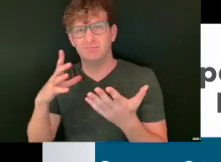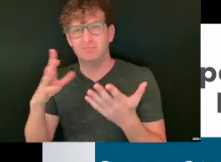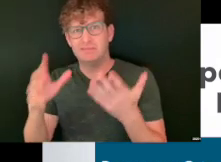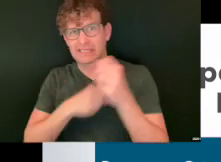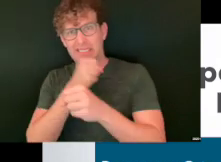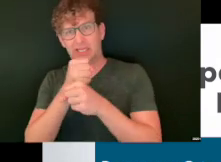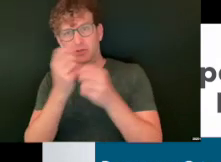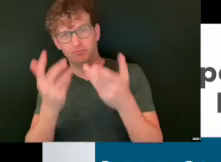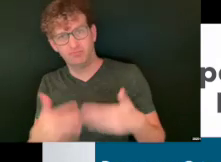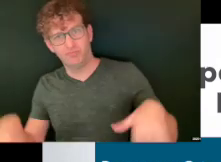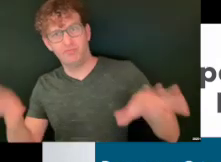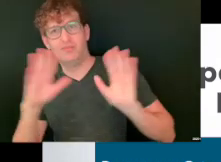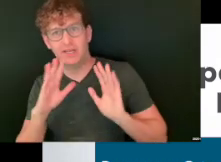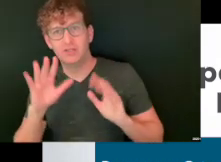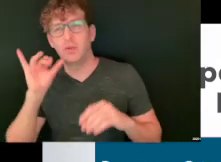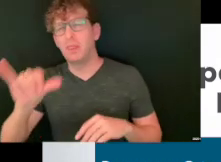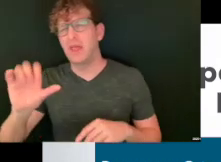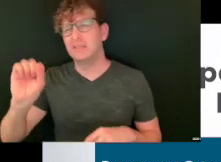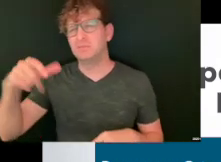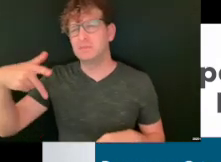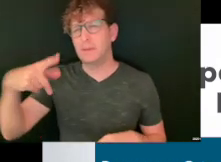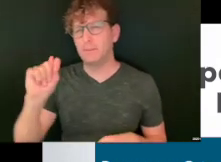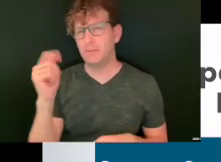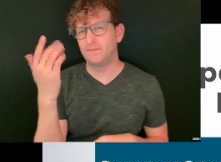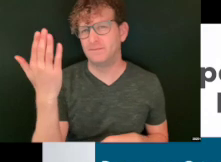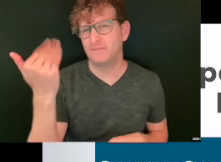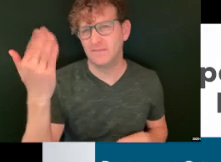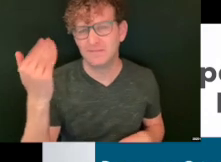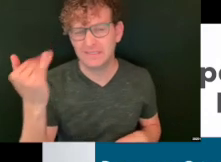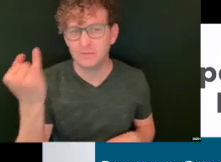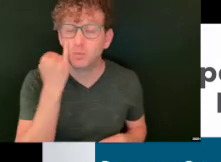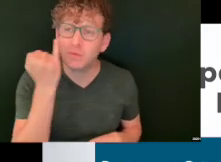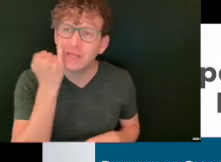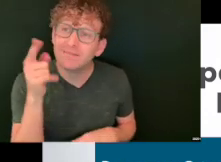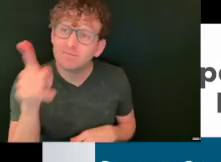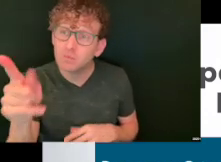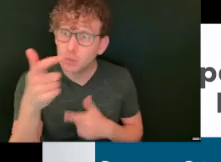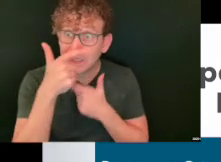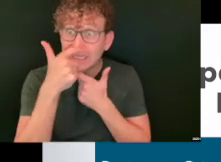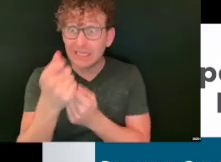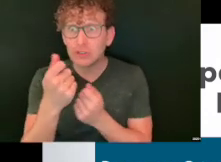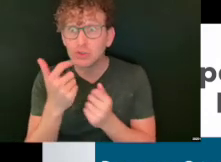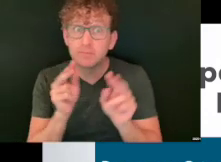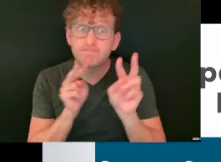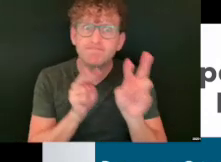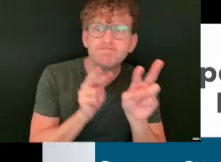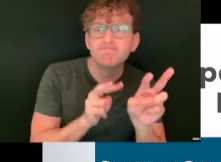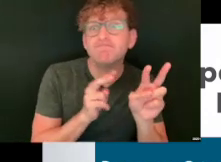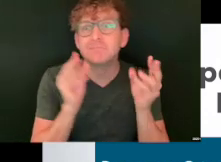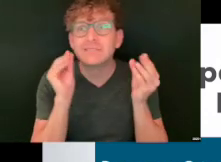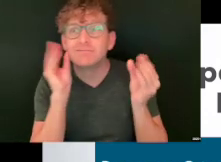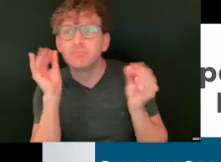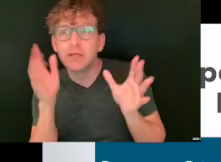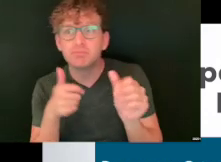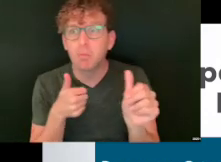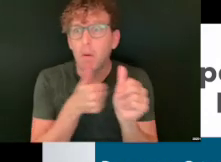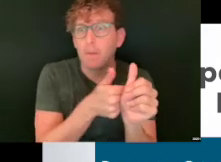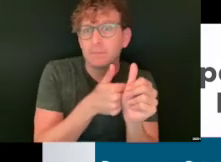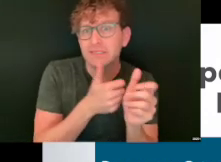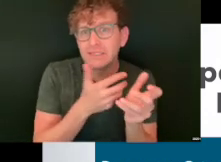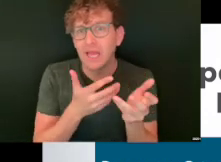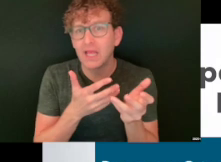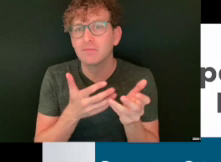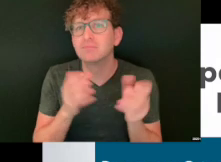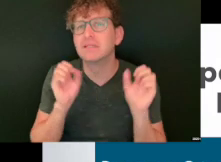hearings that are happening throughout the next few months, and those are open to the public. And so if those links haven't already been